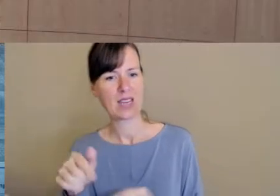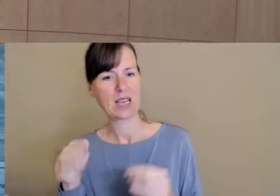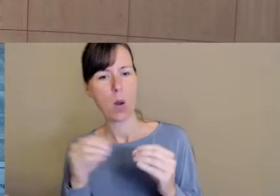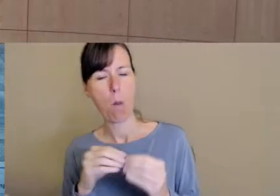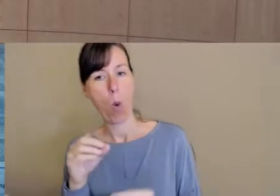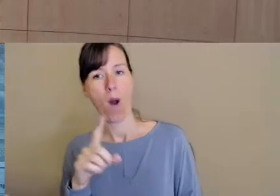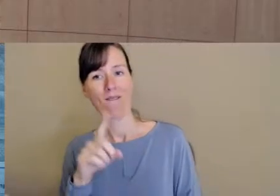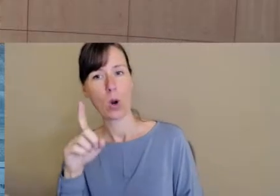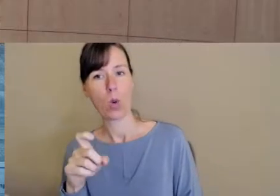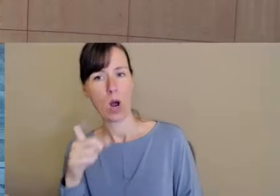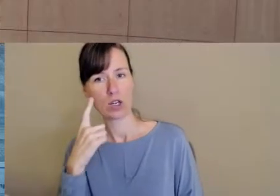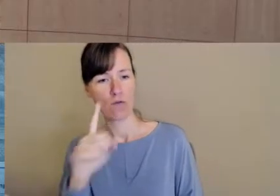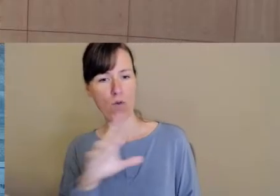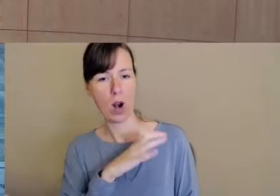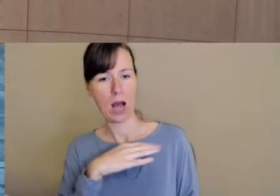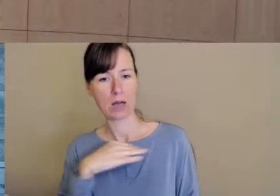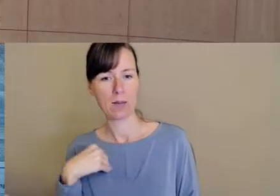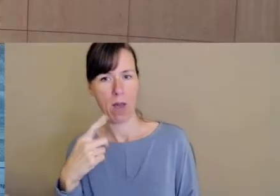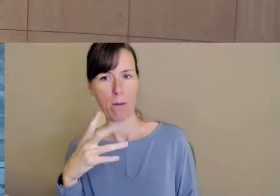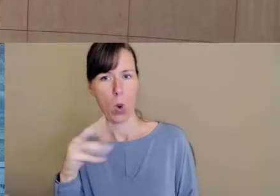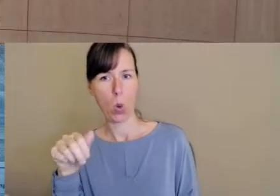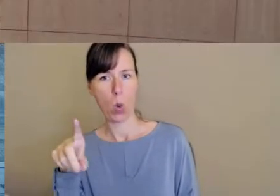Councilmember Wade. Hey, so